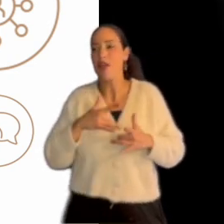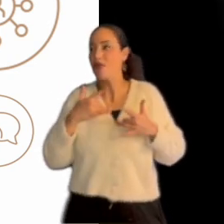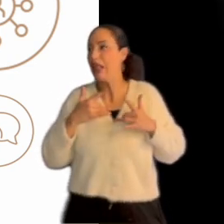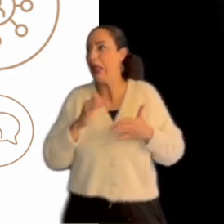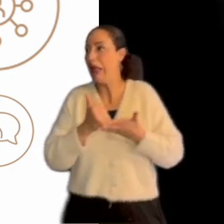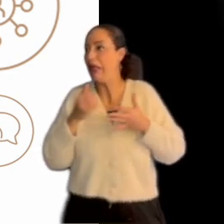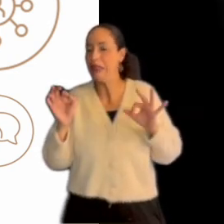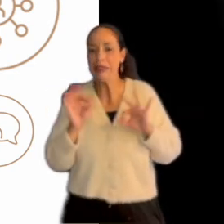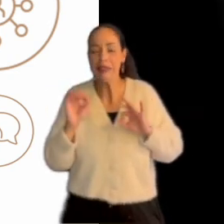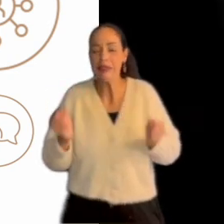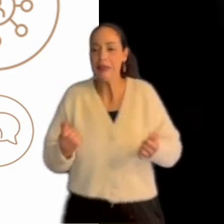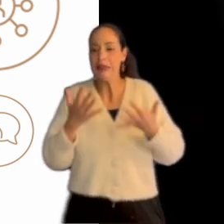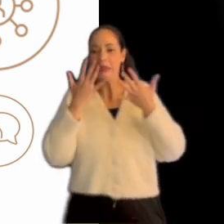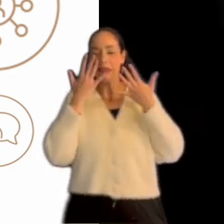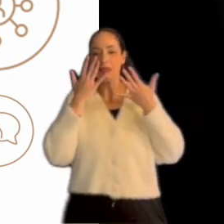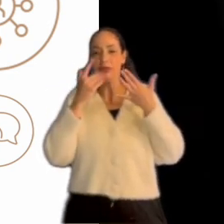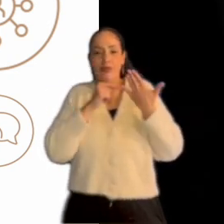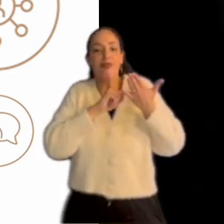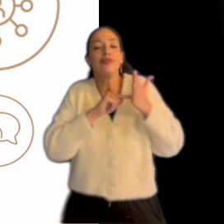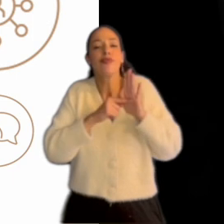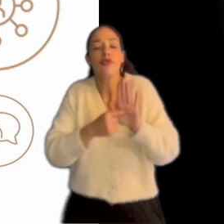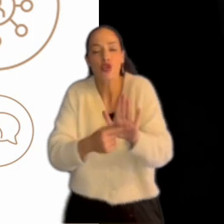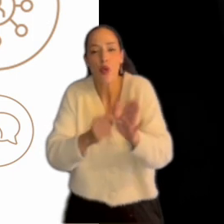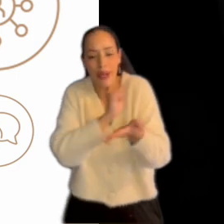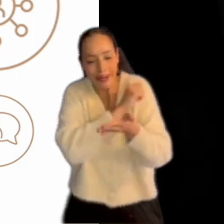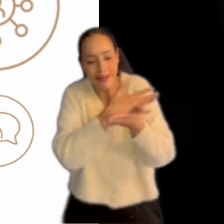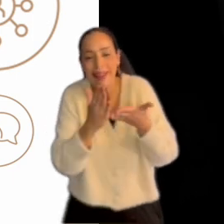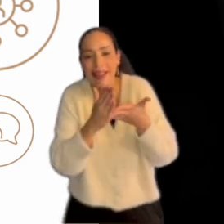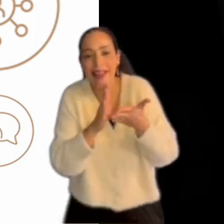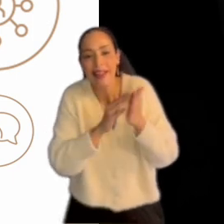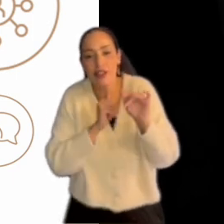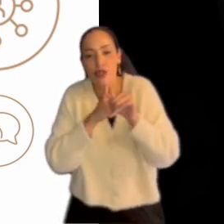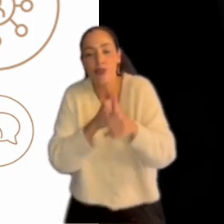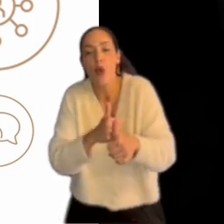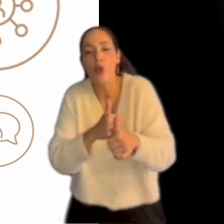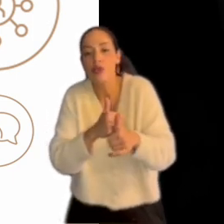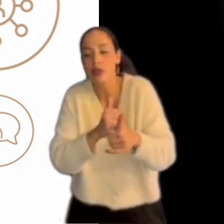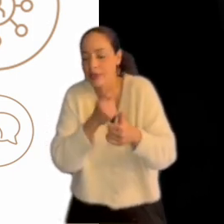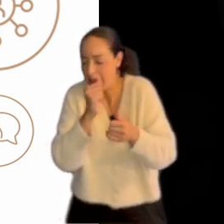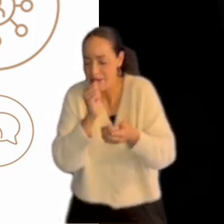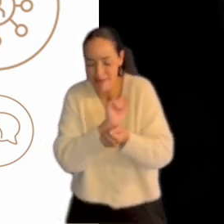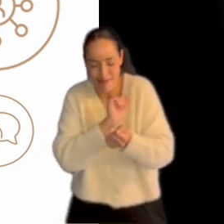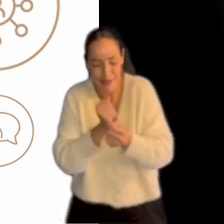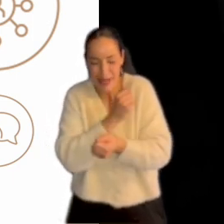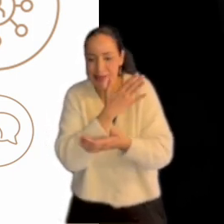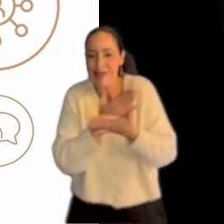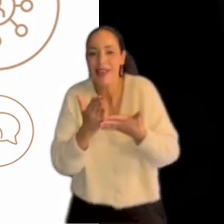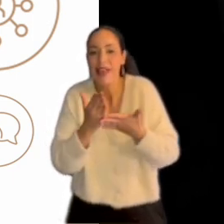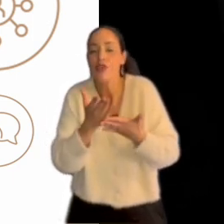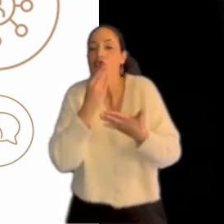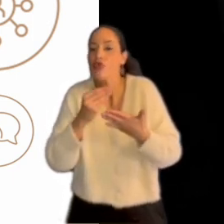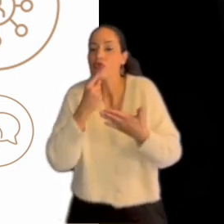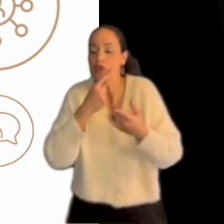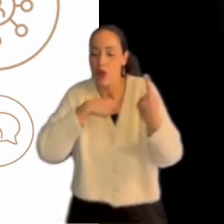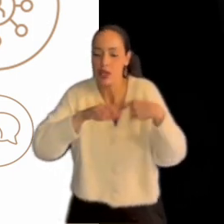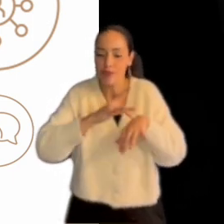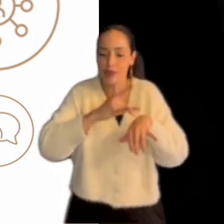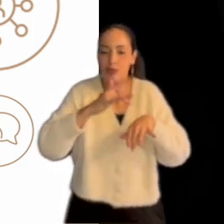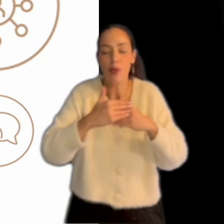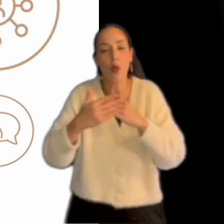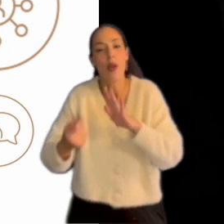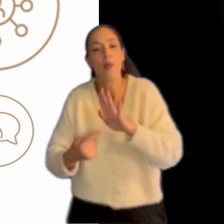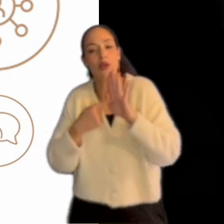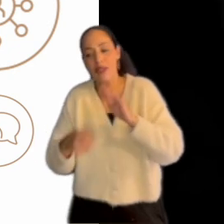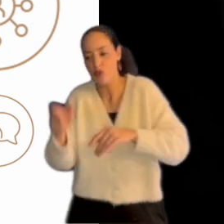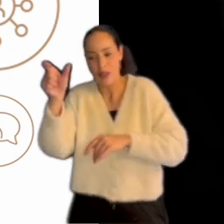more importantly, to the person themselves. It allows someone to see what is available and to reconnect with its value and importance in their lives.